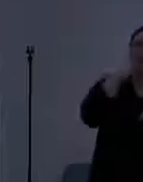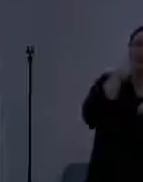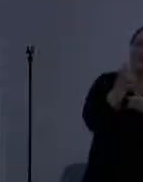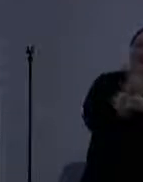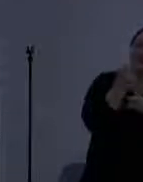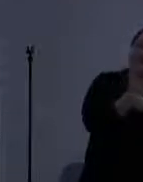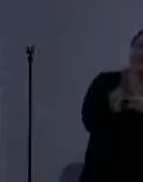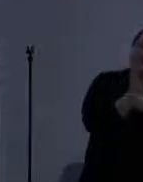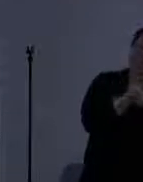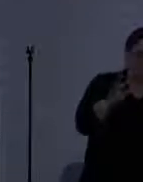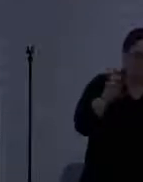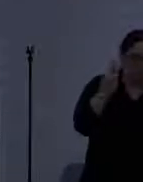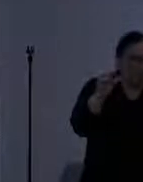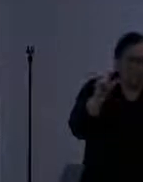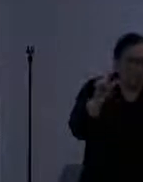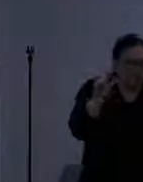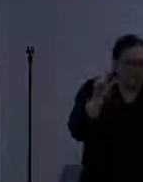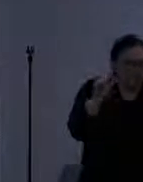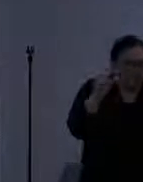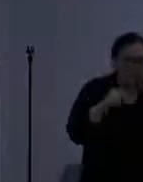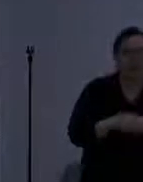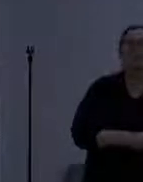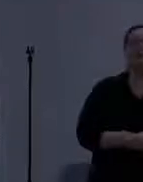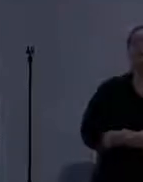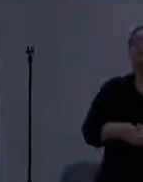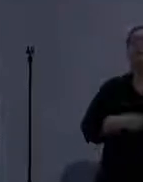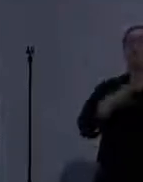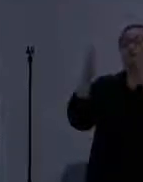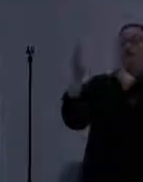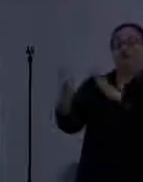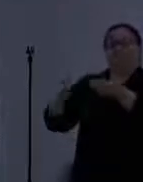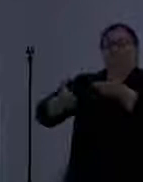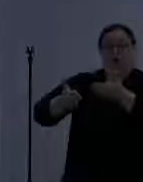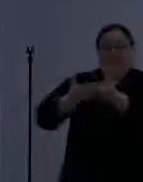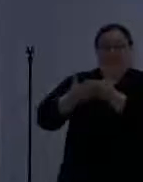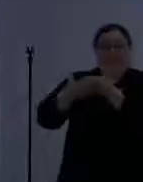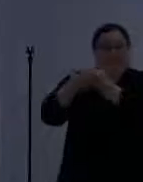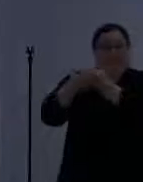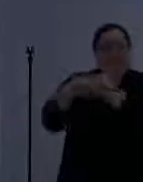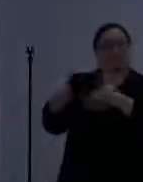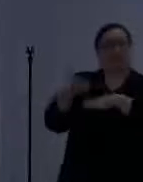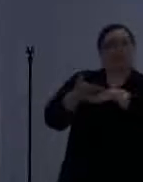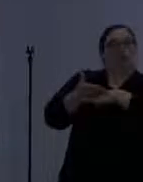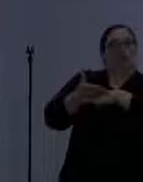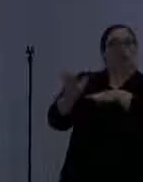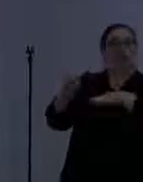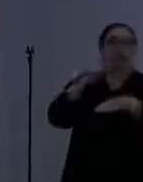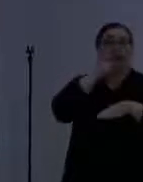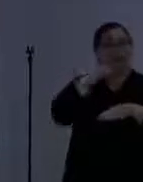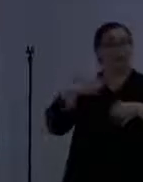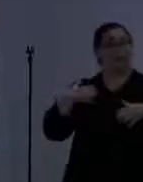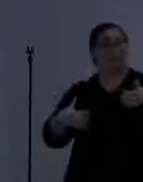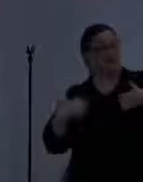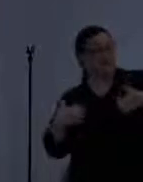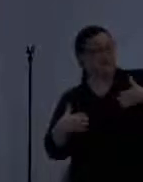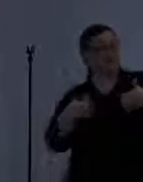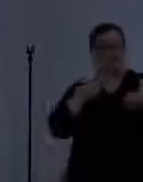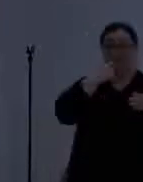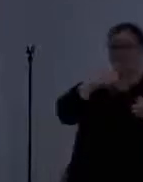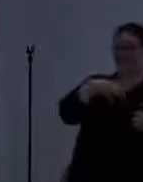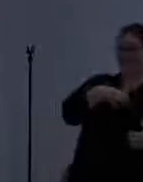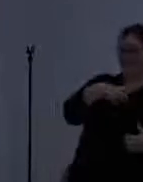corrective domain, and this is the sort of new part, which is exciting and scary at the same